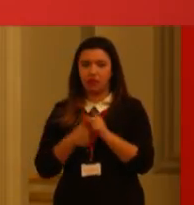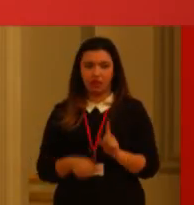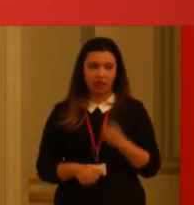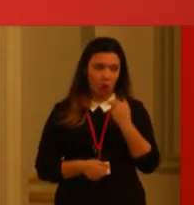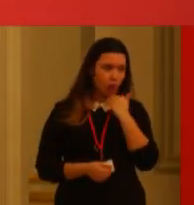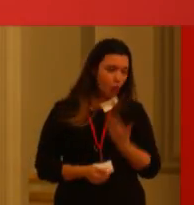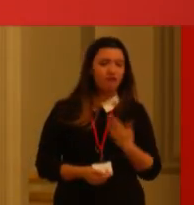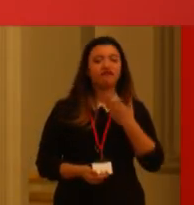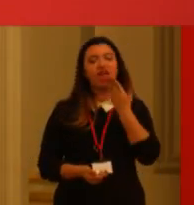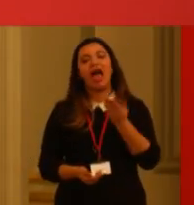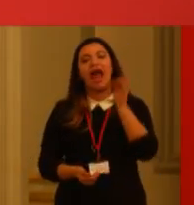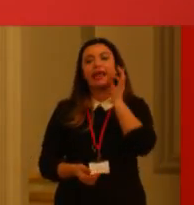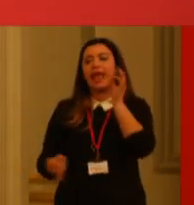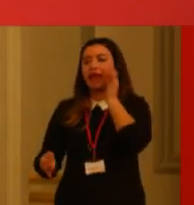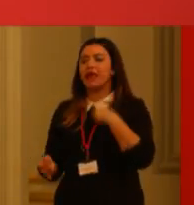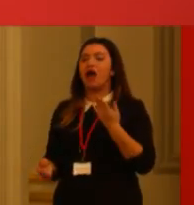If you are gay in Turkey,